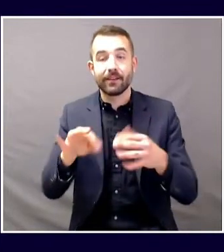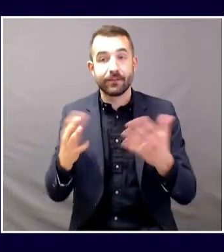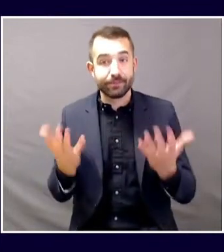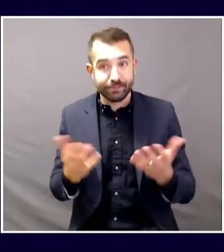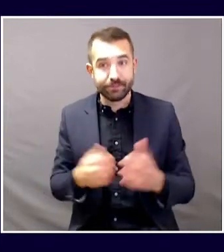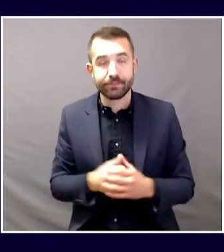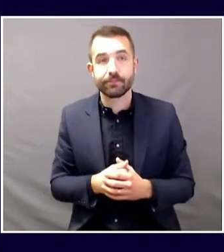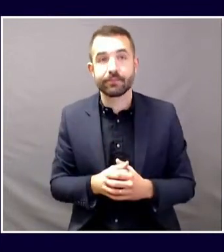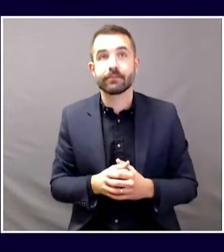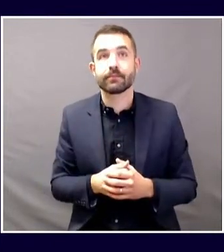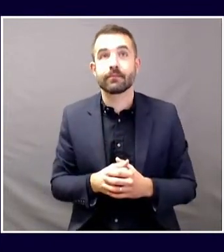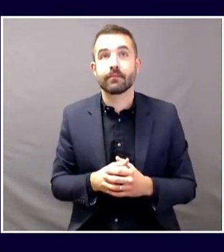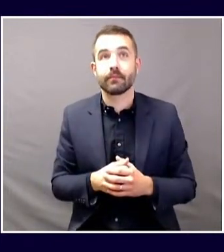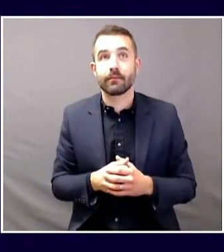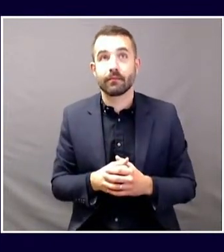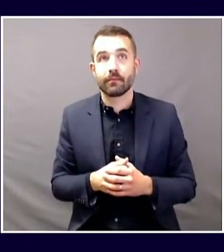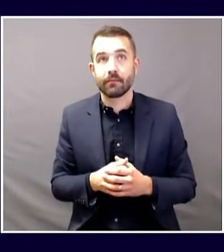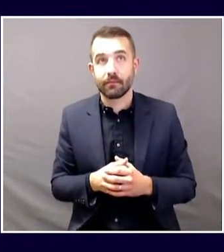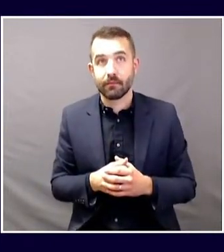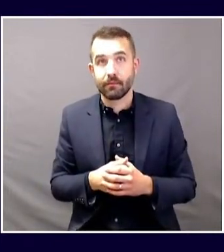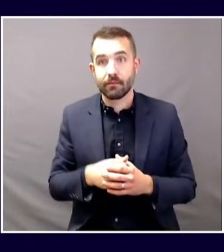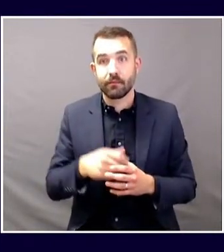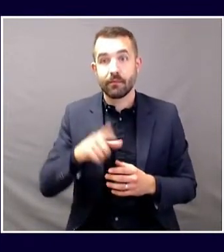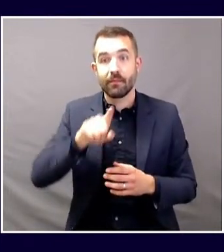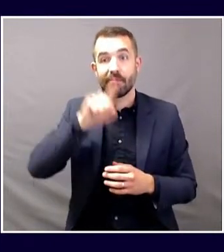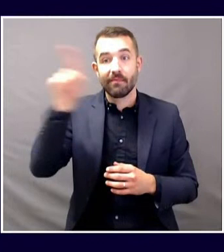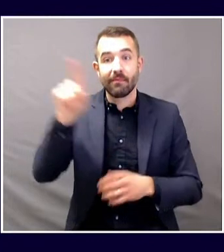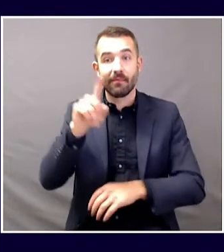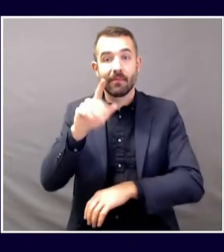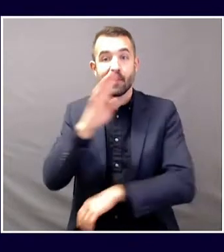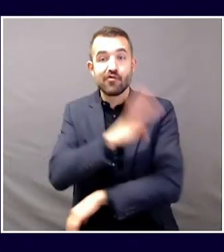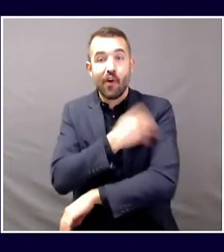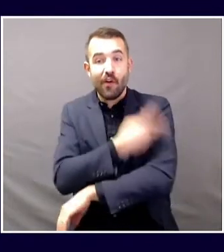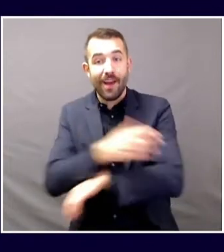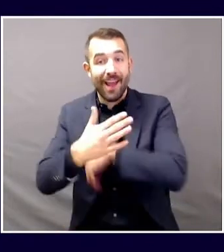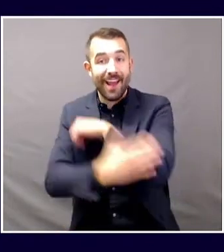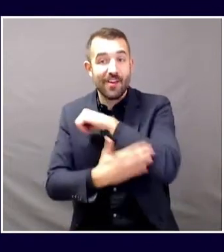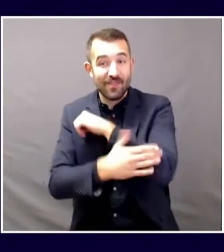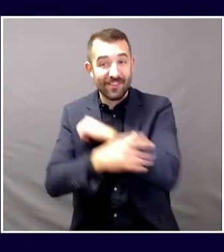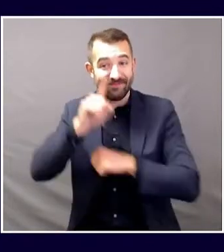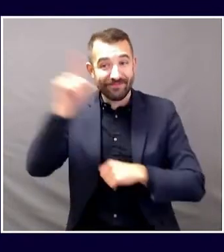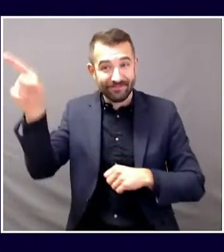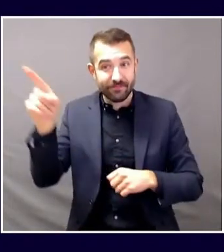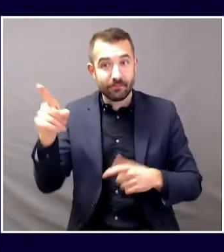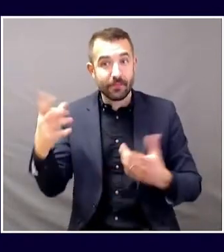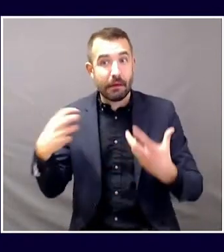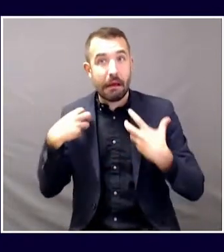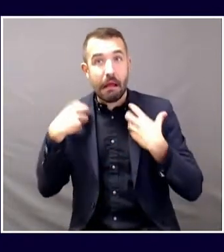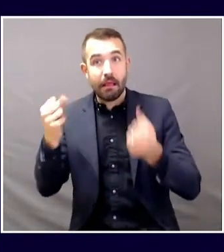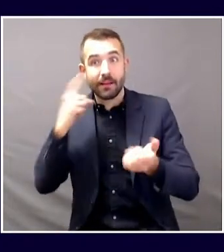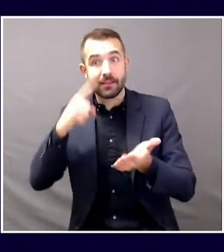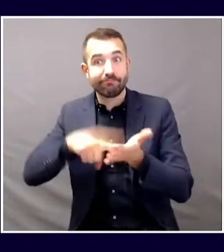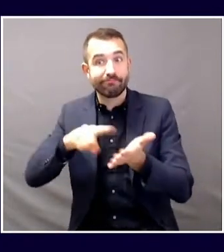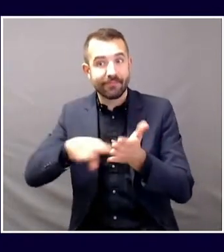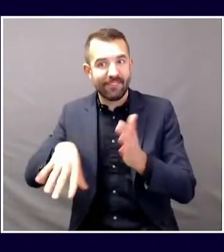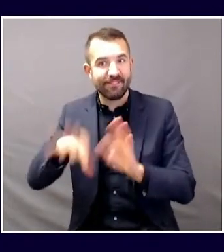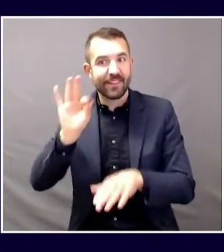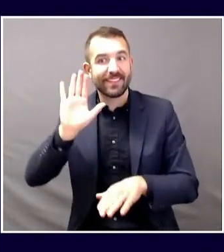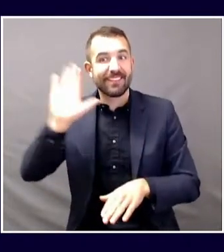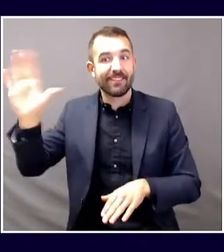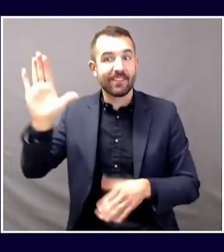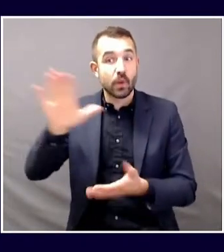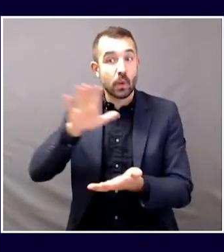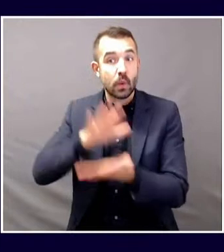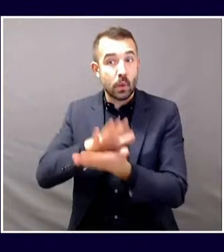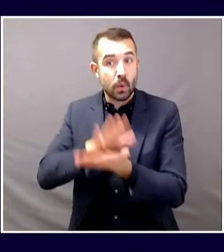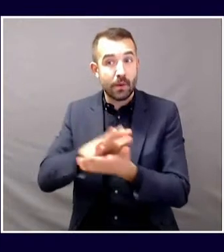education authorities in Scotland released the day before yesterday about the Scottish experience with schools thus far. And